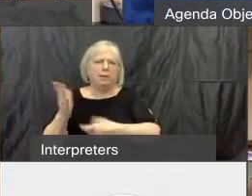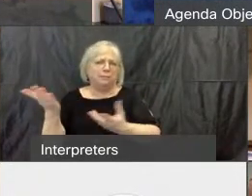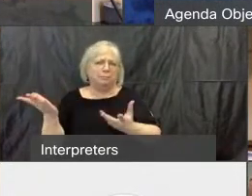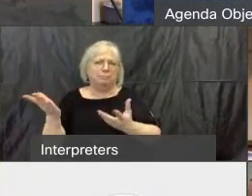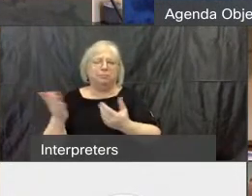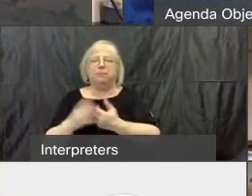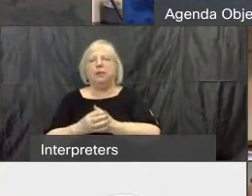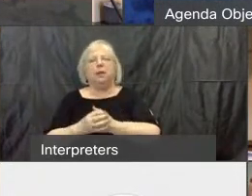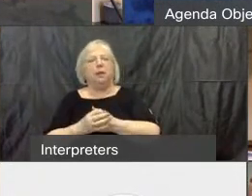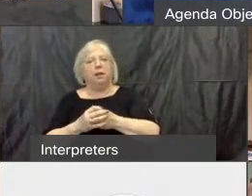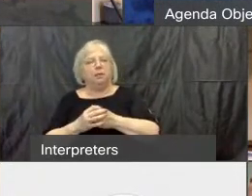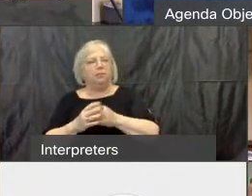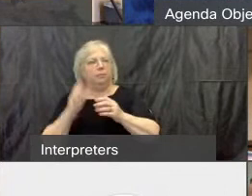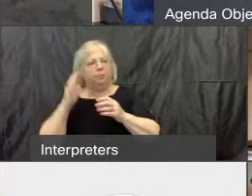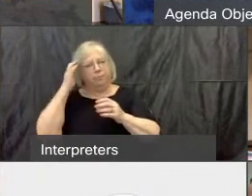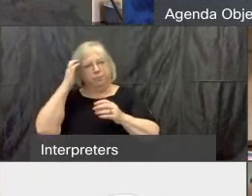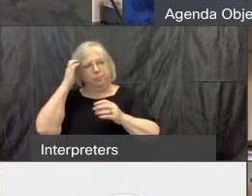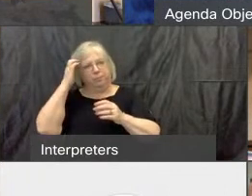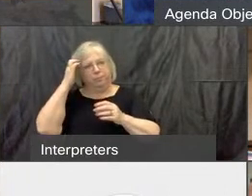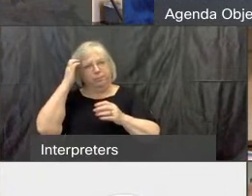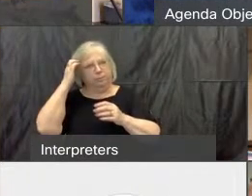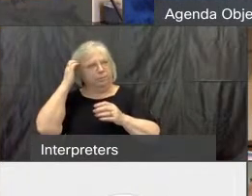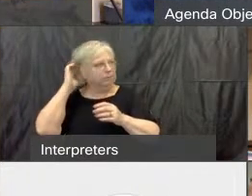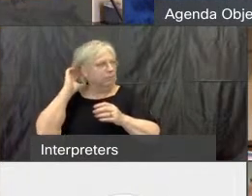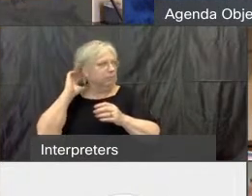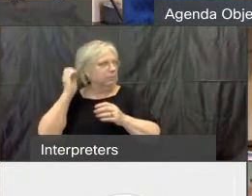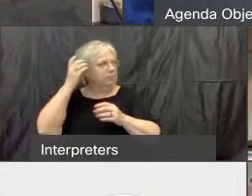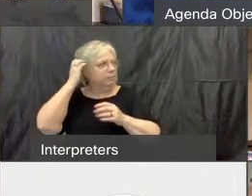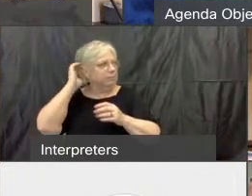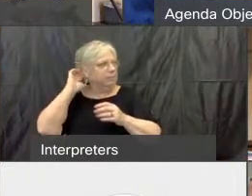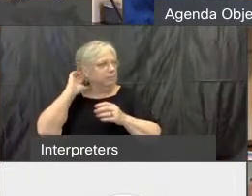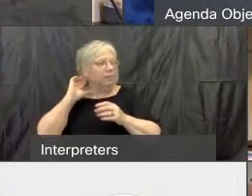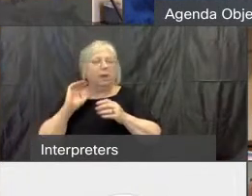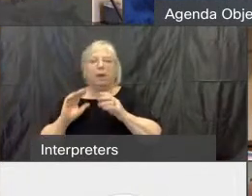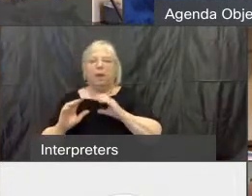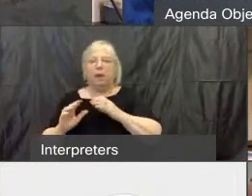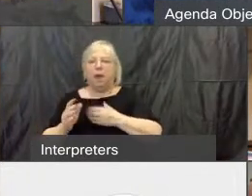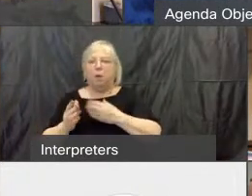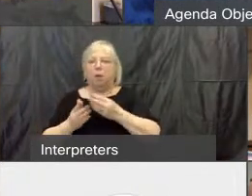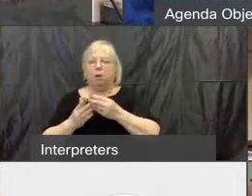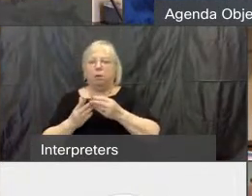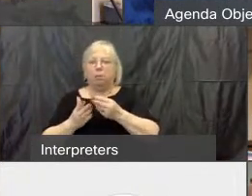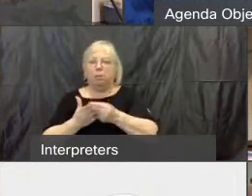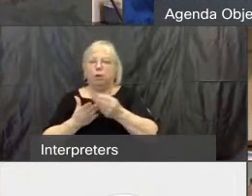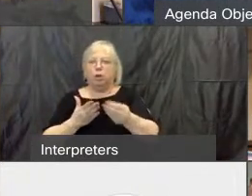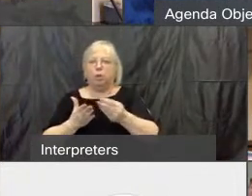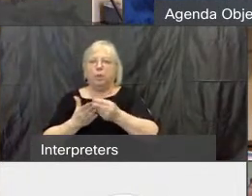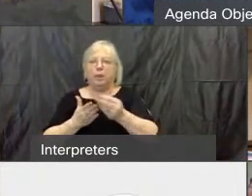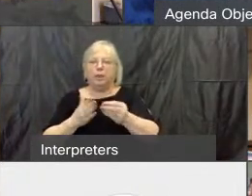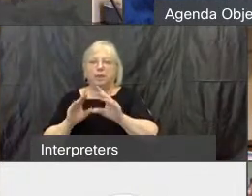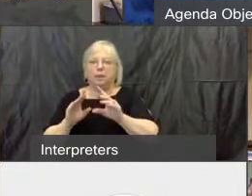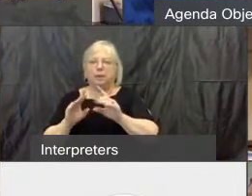Yes, Mr. Vitesh Patel, who leads our procurement division.